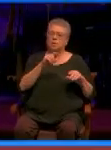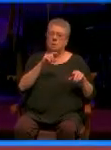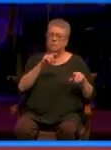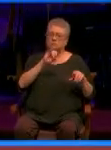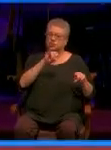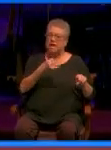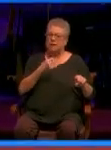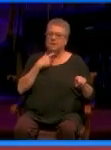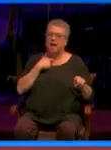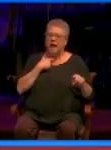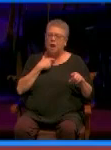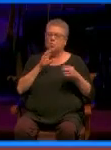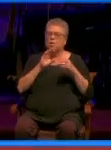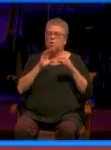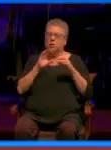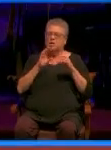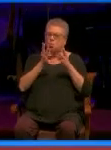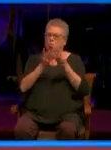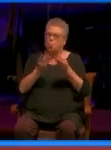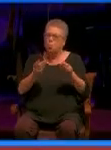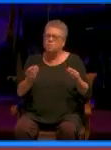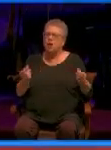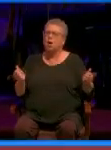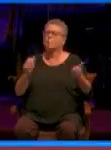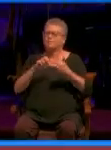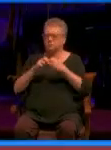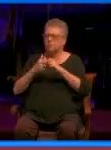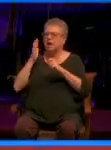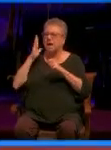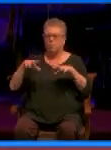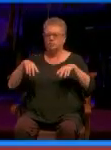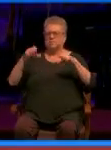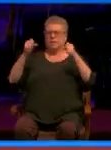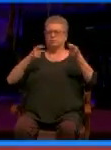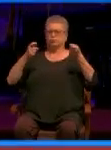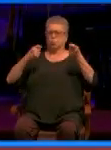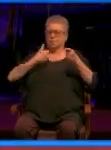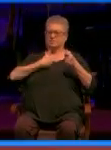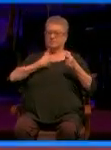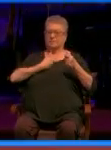I'm going to fix this. I'll take matters into my own hands.